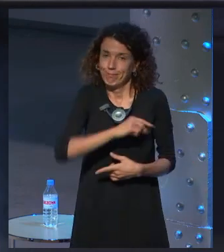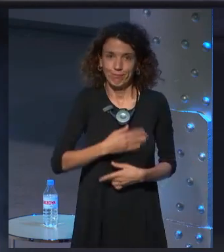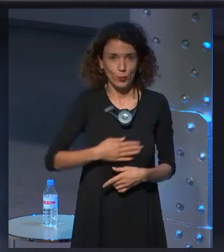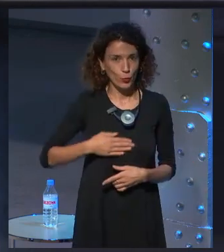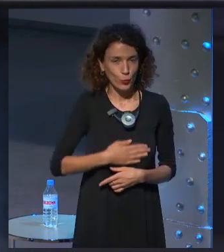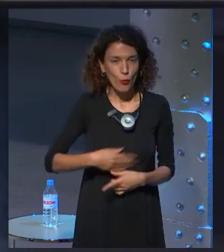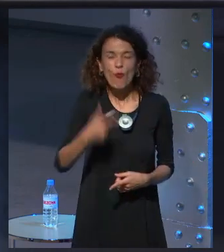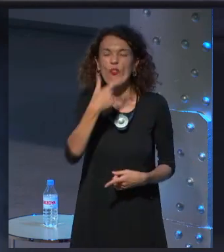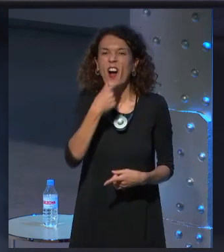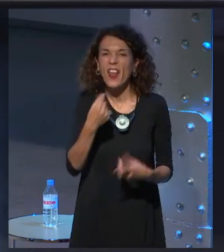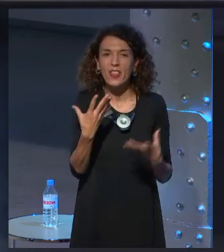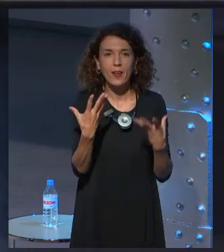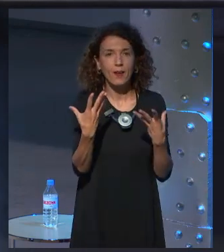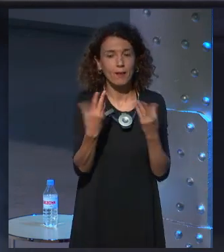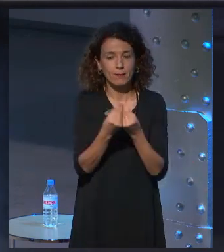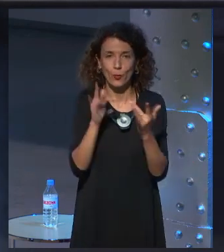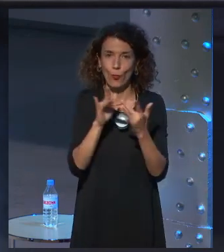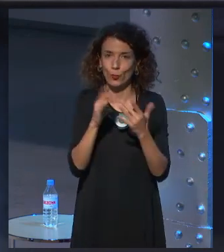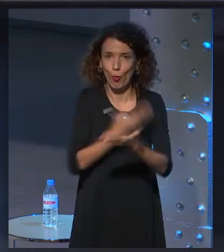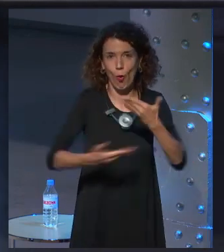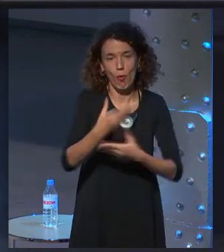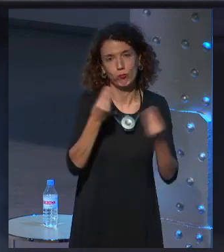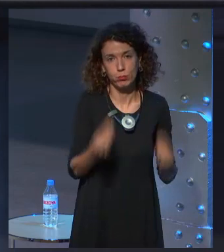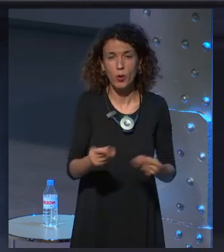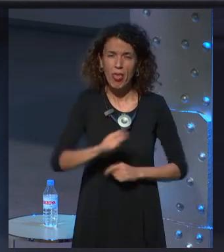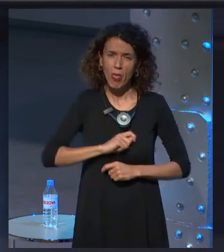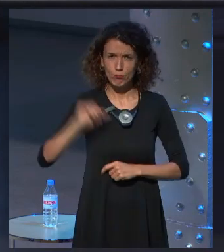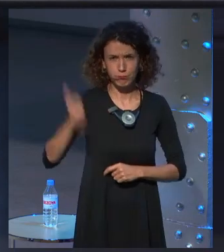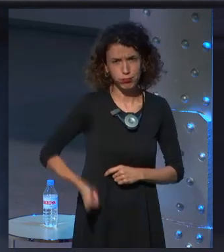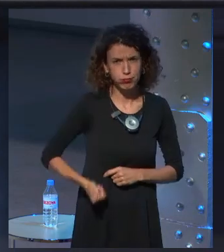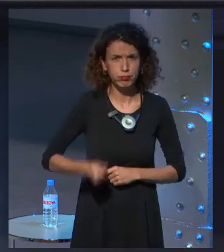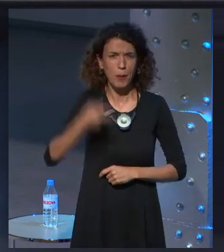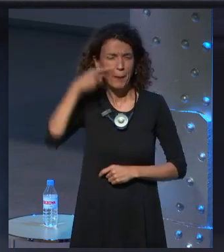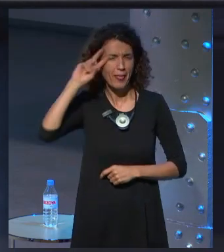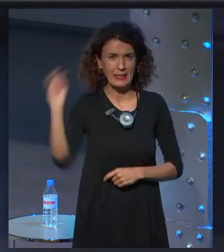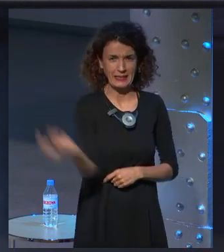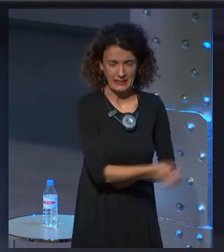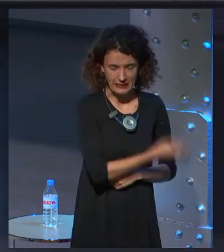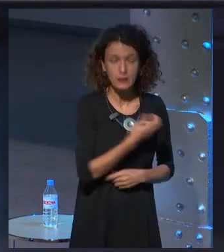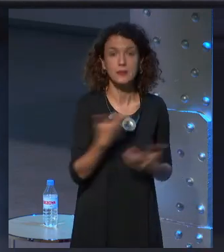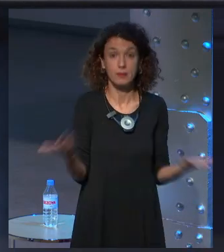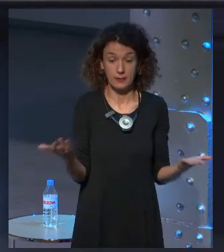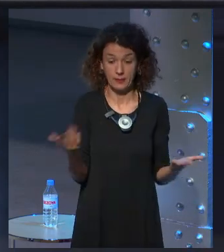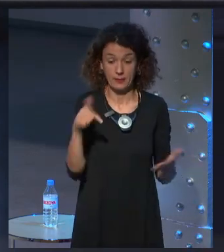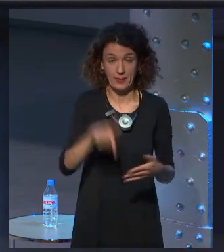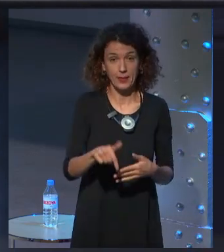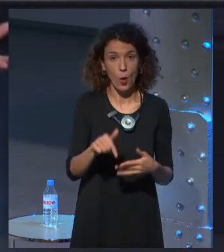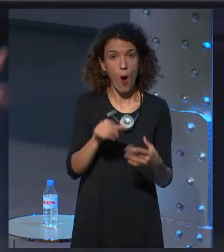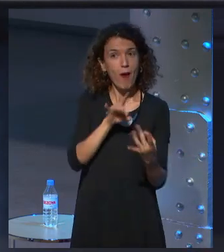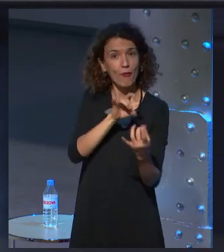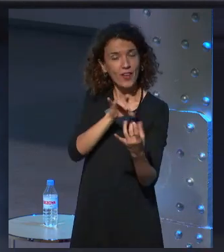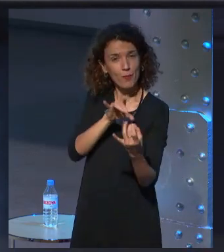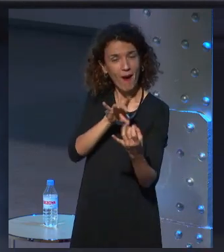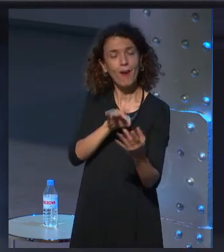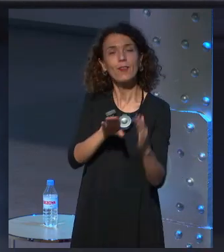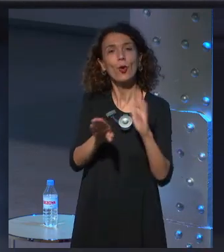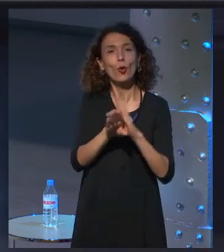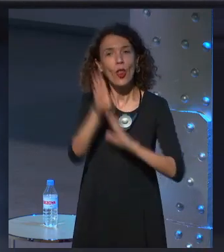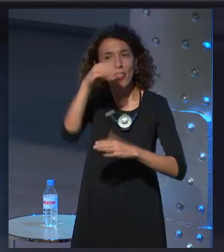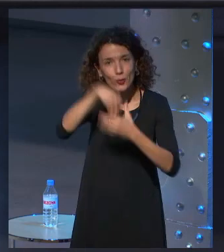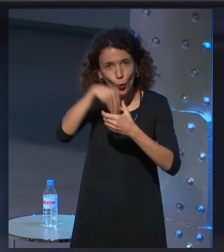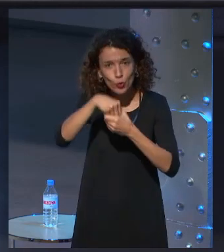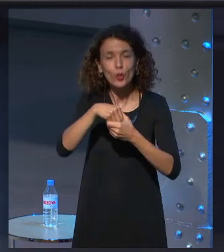this project. We are delighted to work with you. It is very easy, really, to work with you, and it is also very enriching, and I